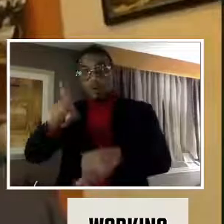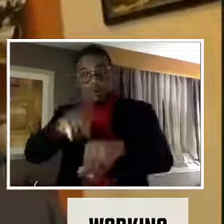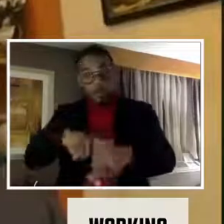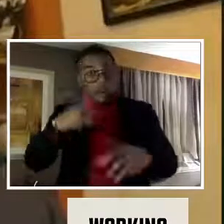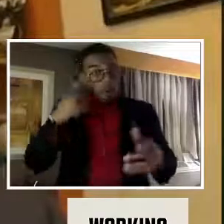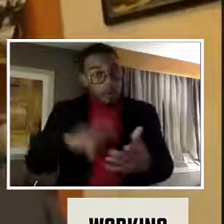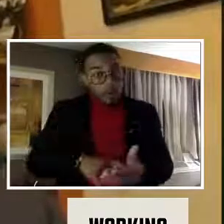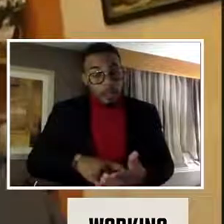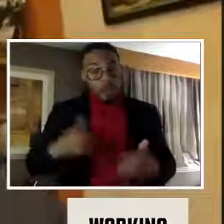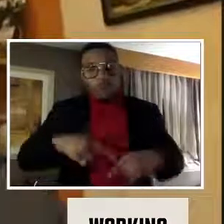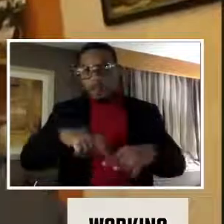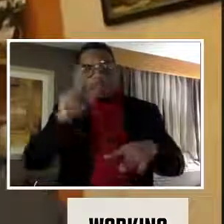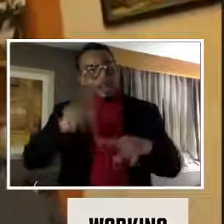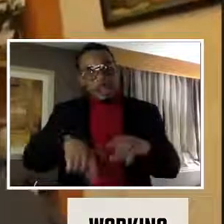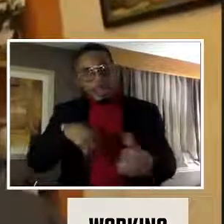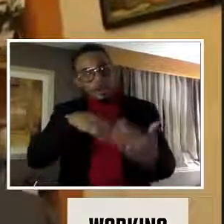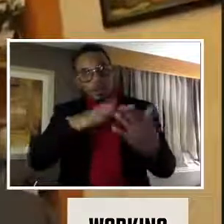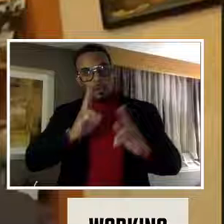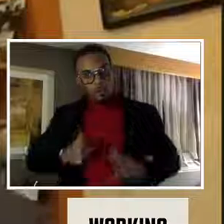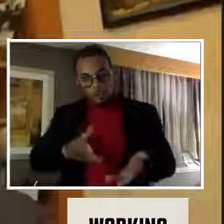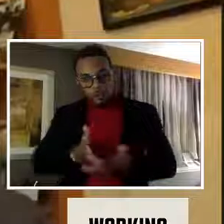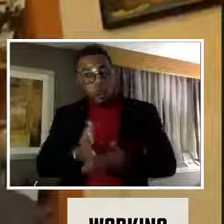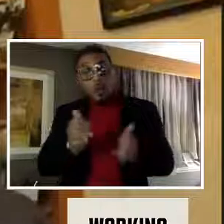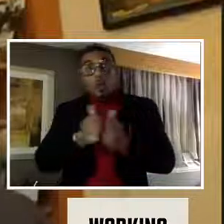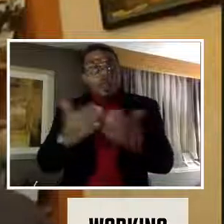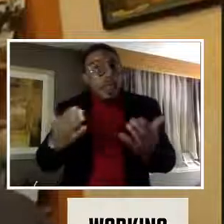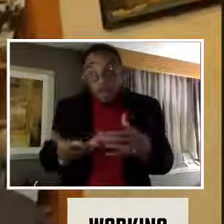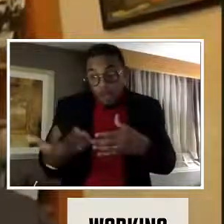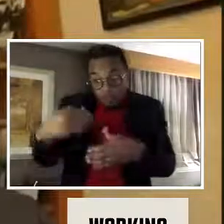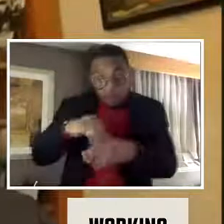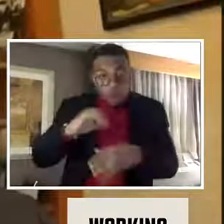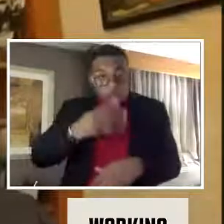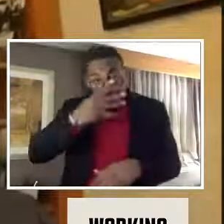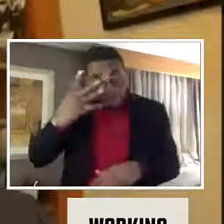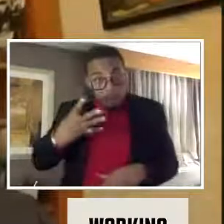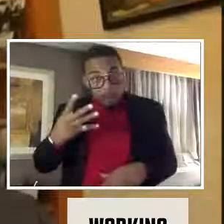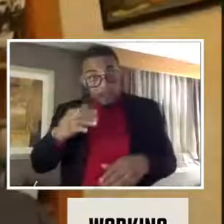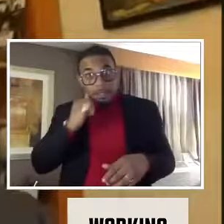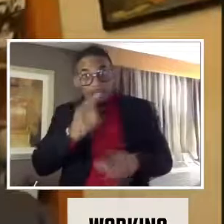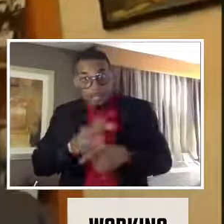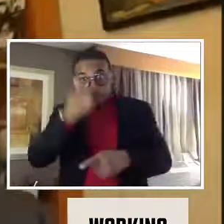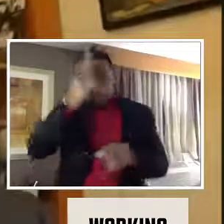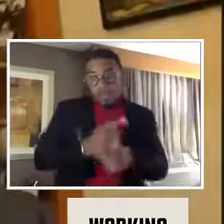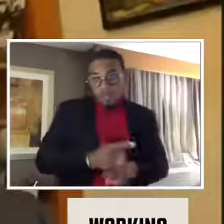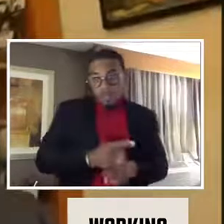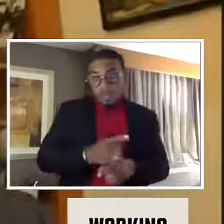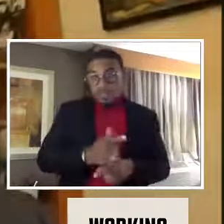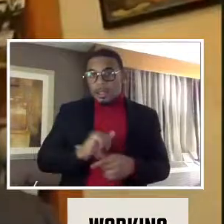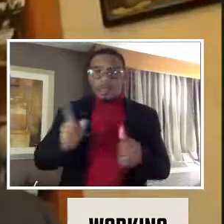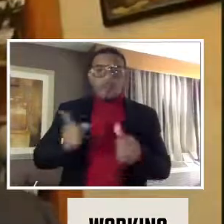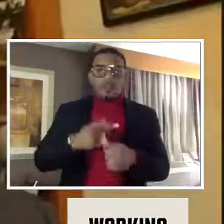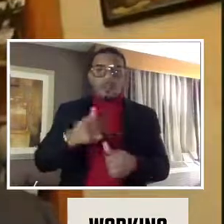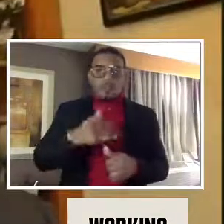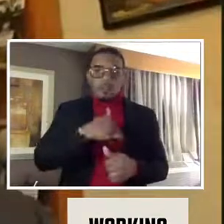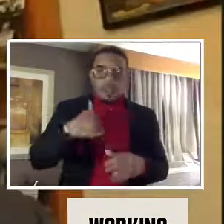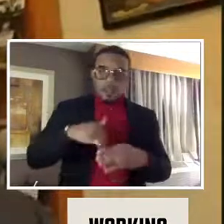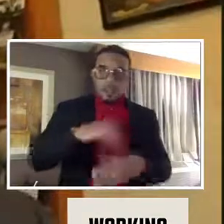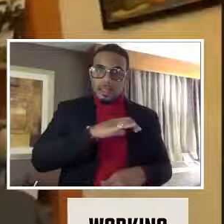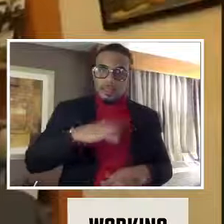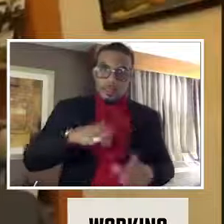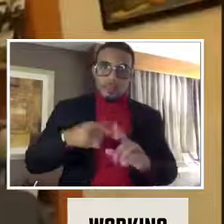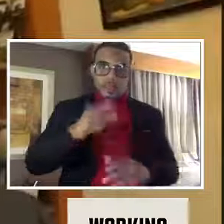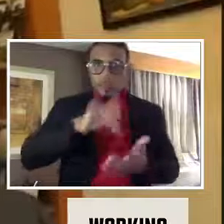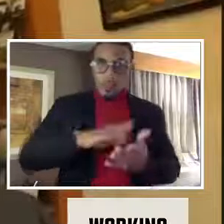to recognize that we can't address human rights without including our immigrant sisters and brothers. As the first member in Congress from